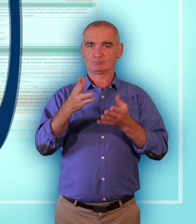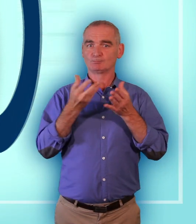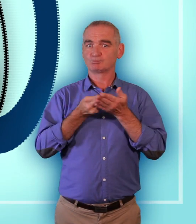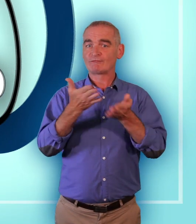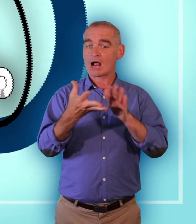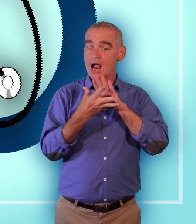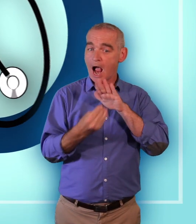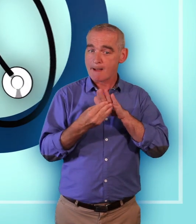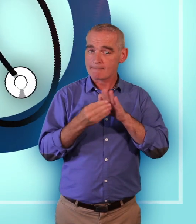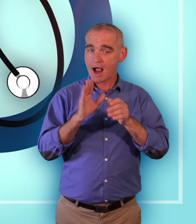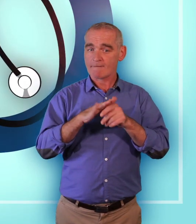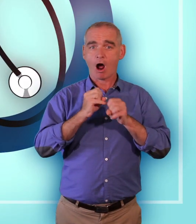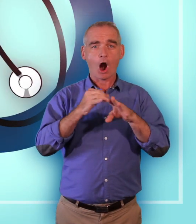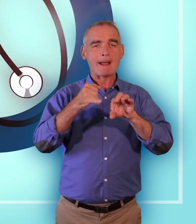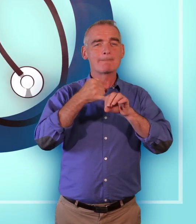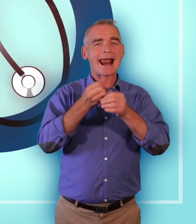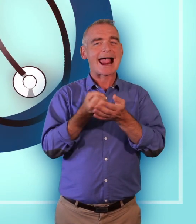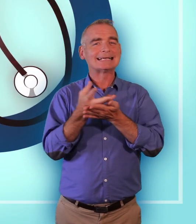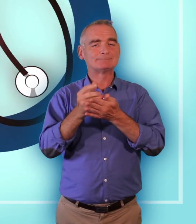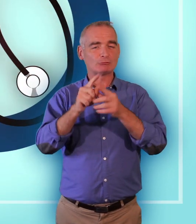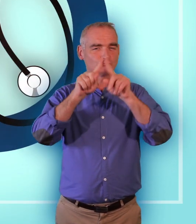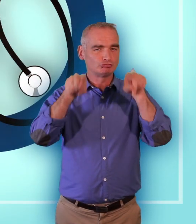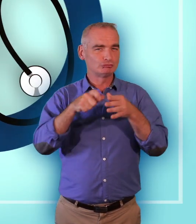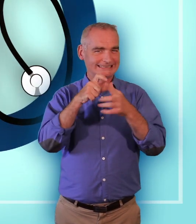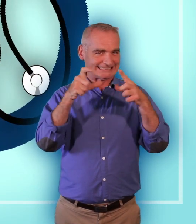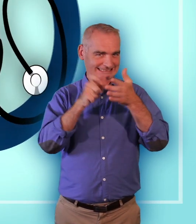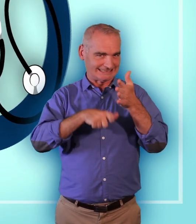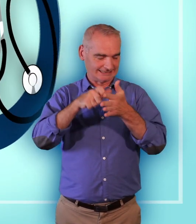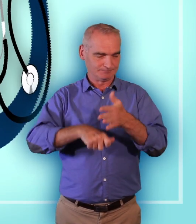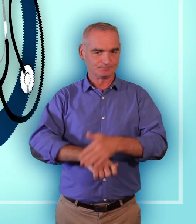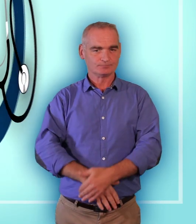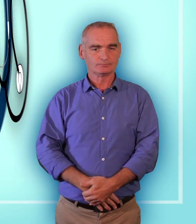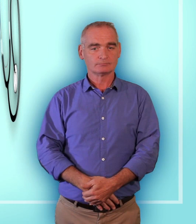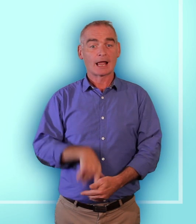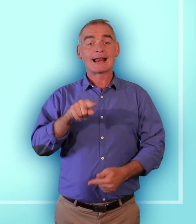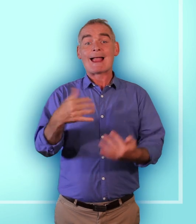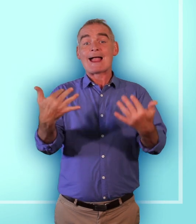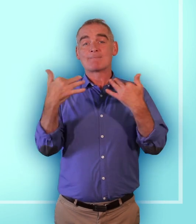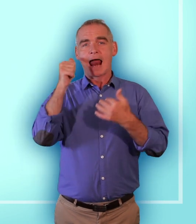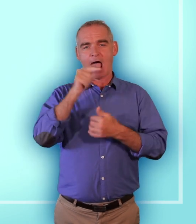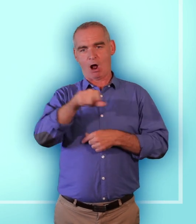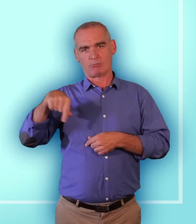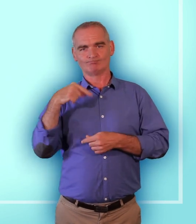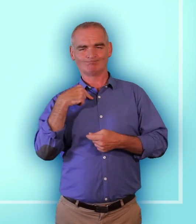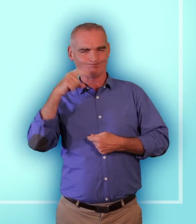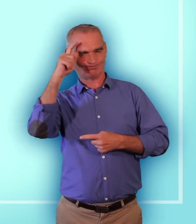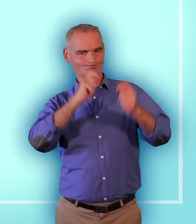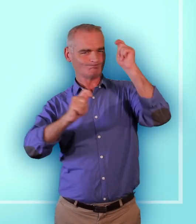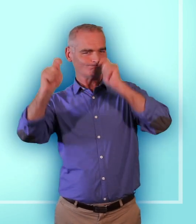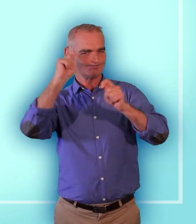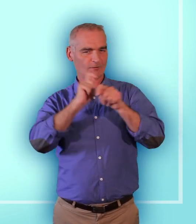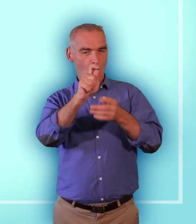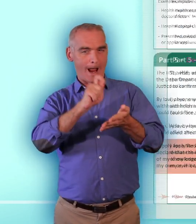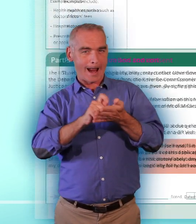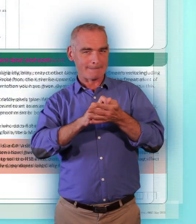Please also supply copies of your medical expenses receipts. This information will allow us to consider your application on a discretionary basis